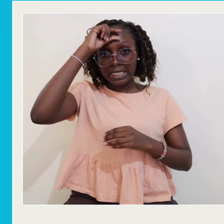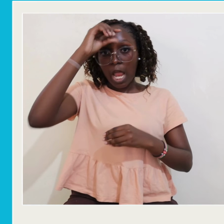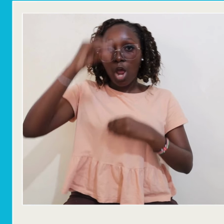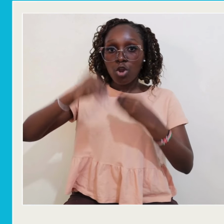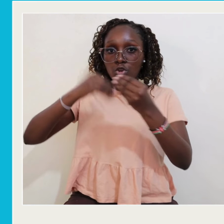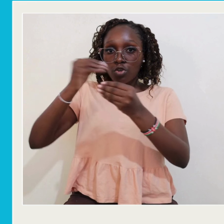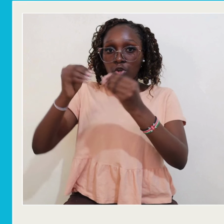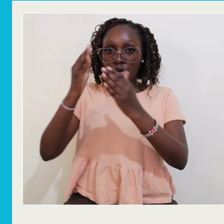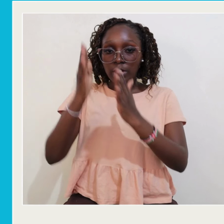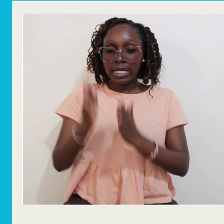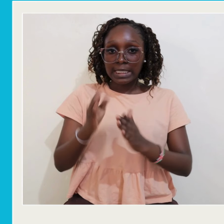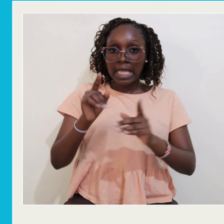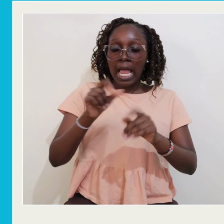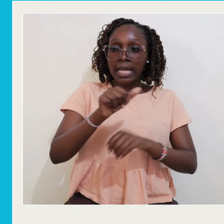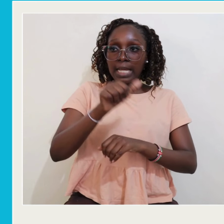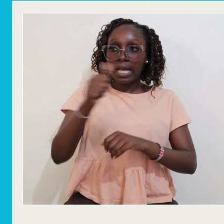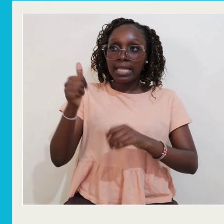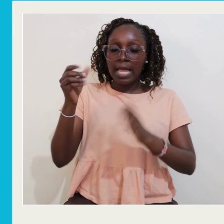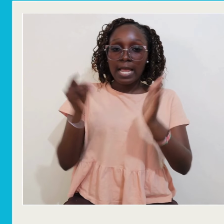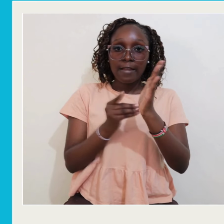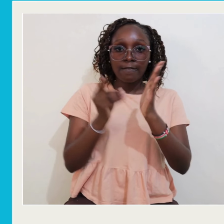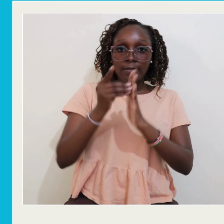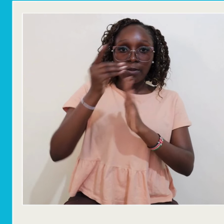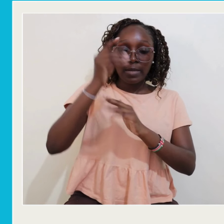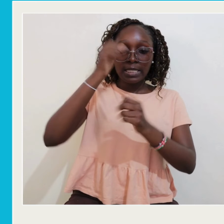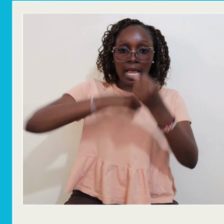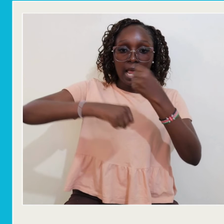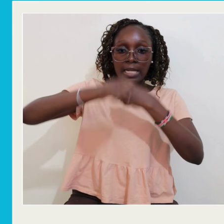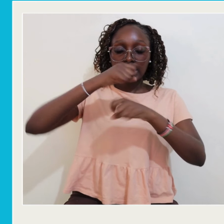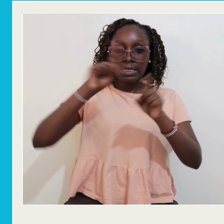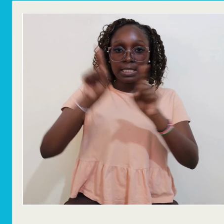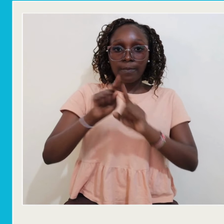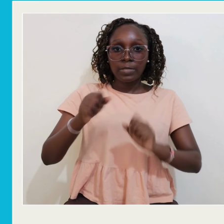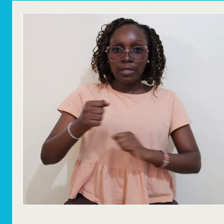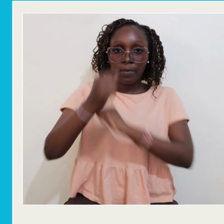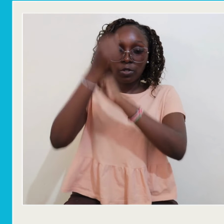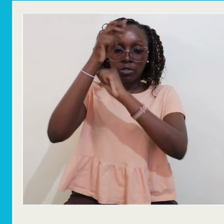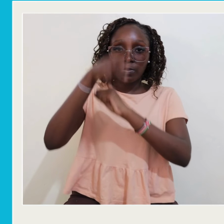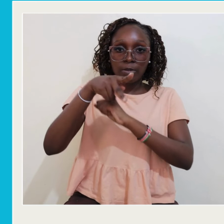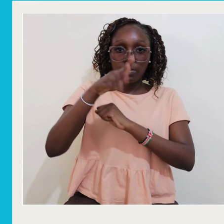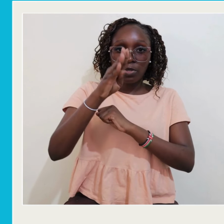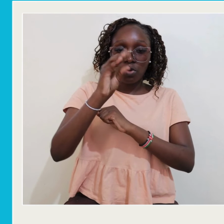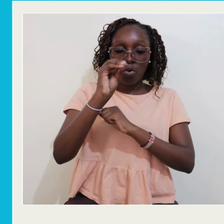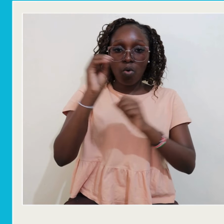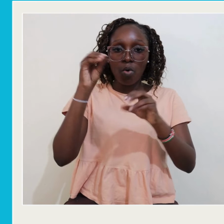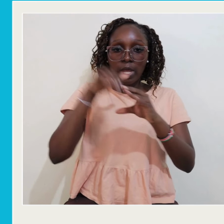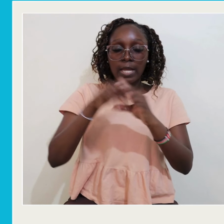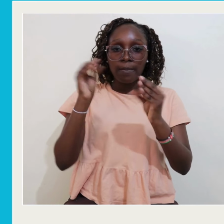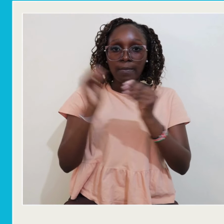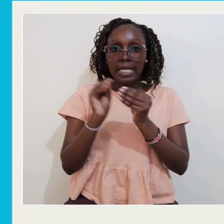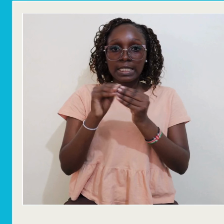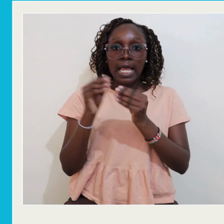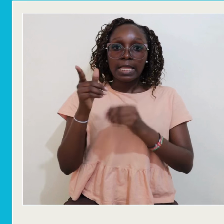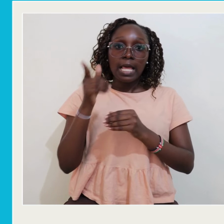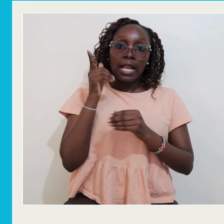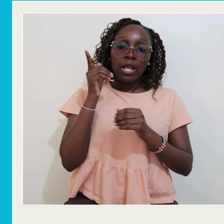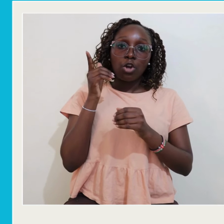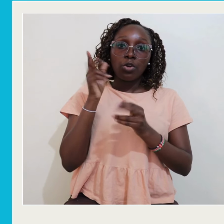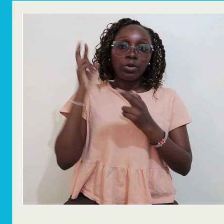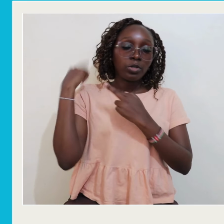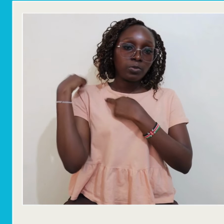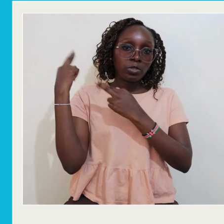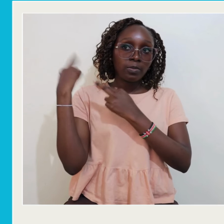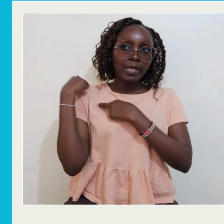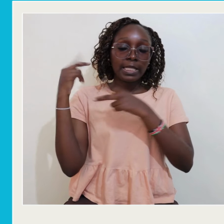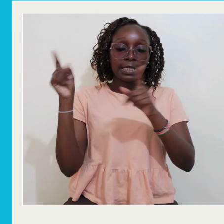government, donors, and other development actors, and supports PBOs in meeting their legal responsibilities